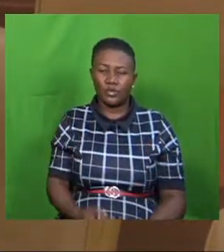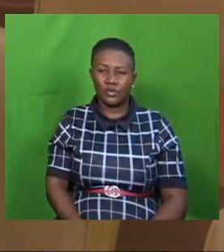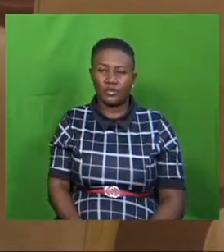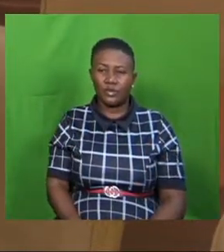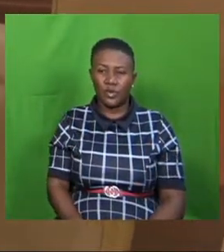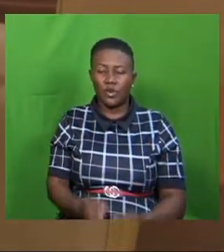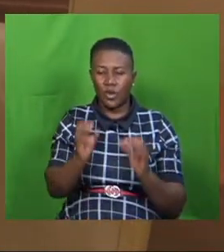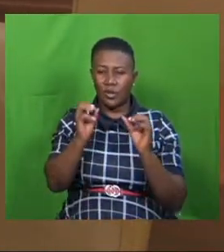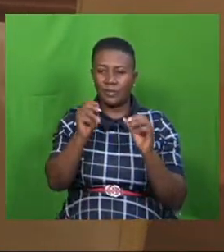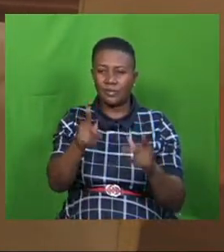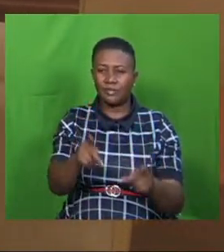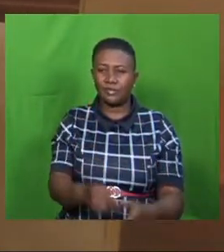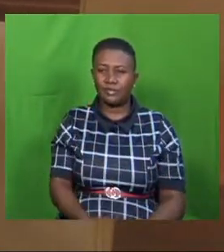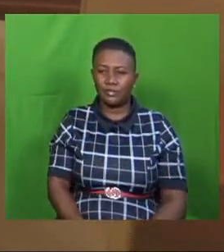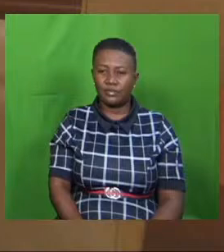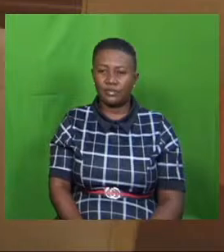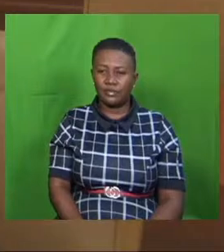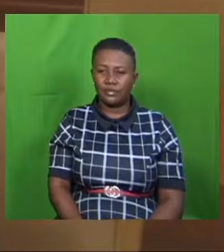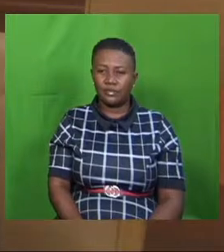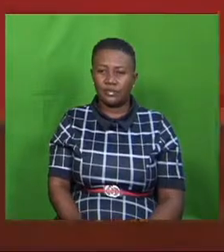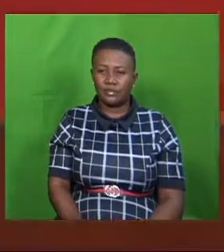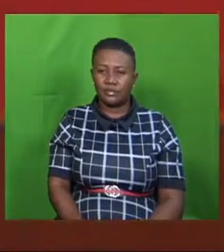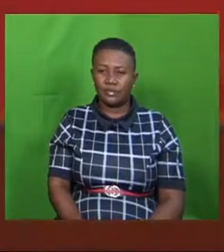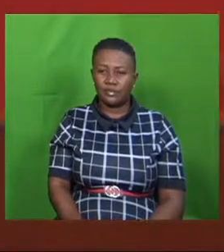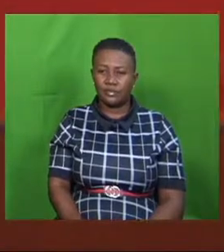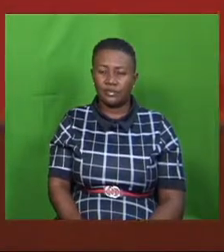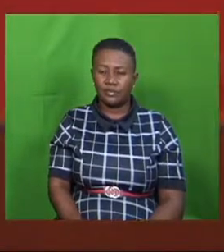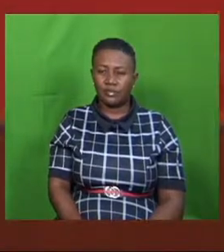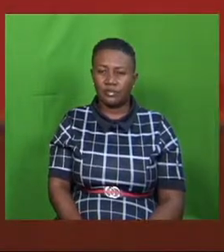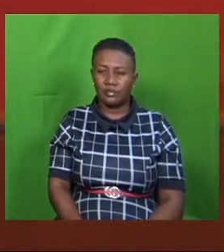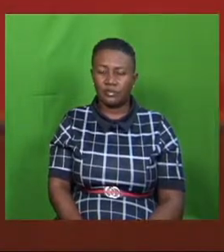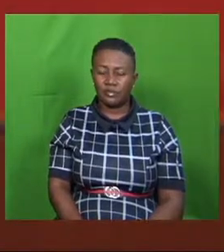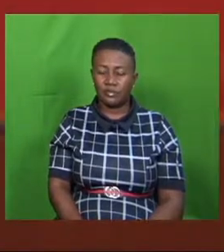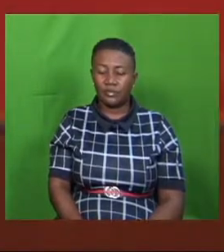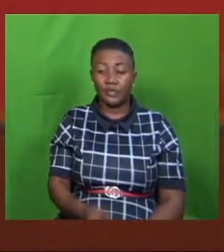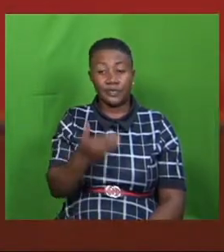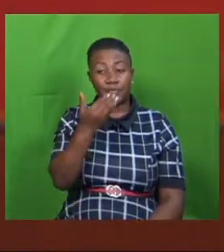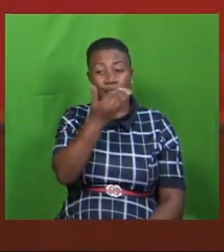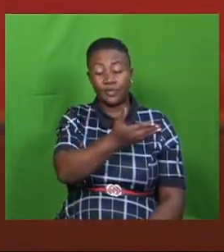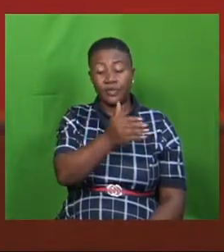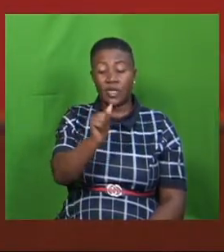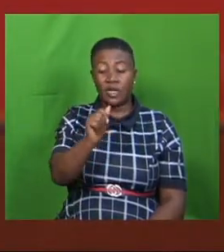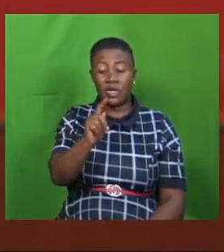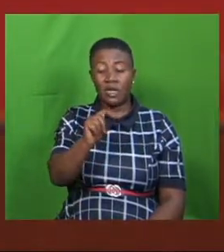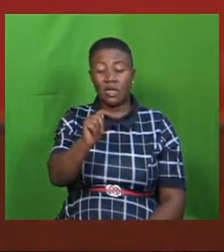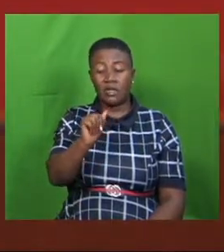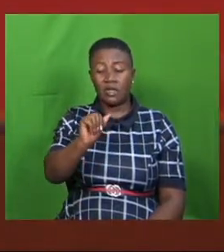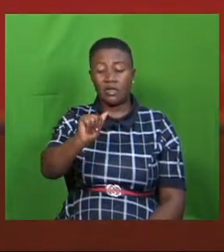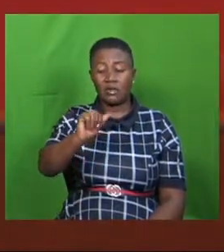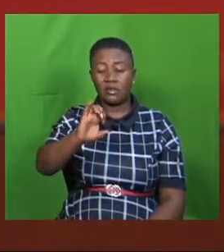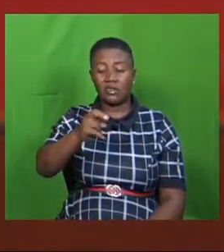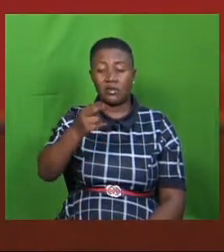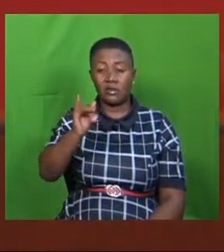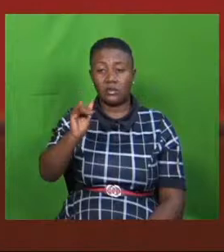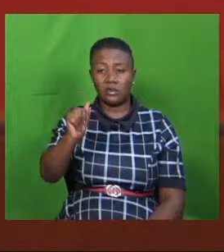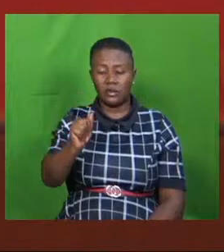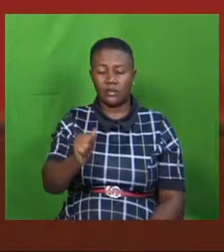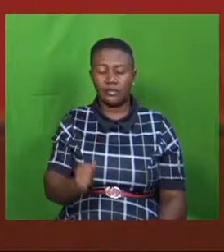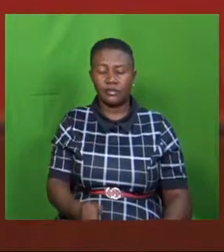All right. Yes. Honorable Atachia. I'm grateful to the Honorable